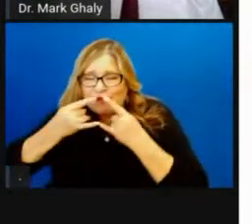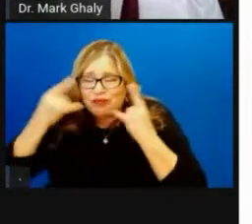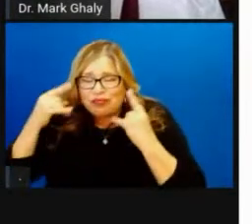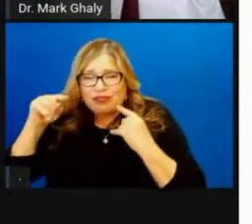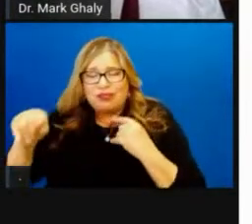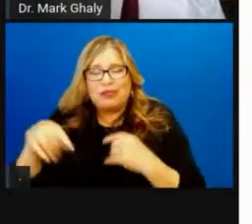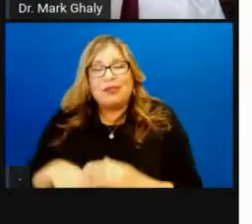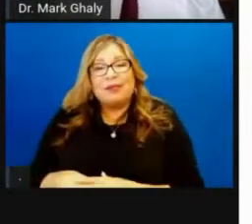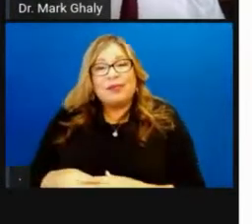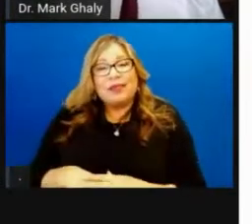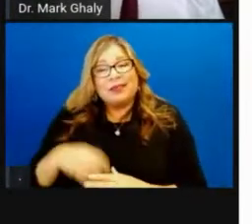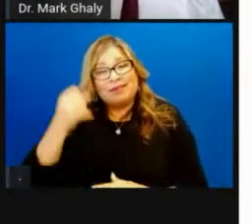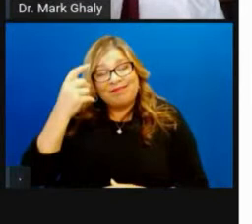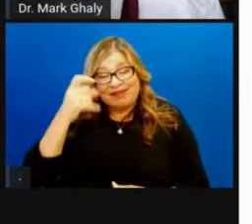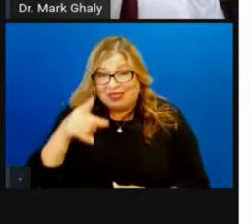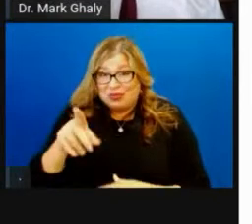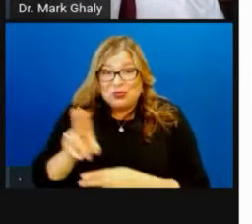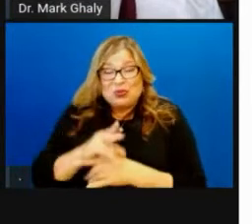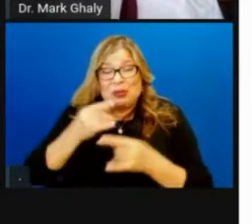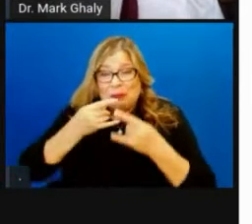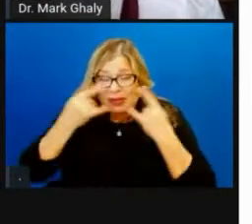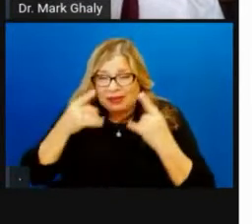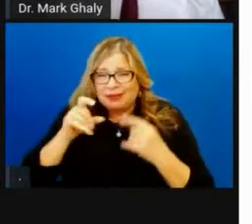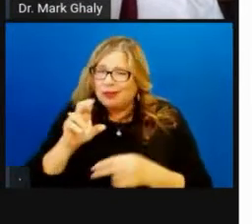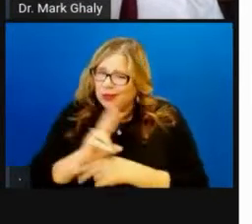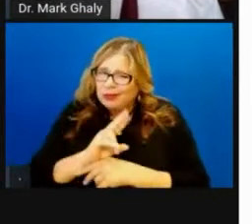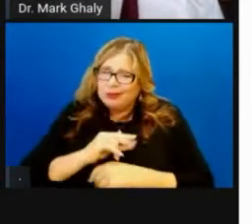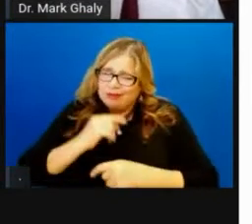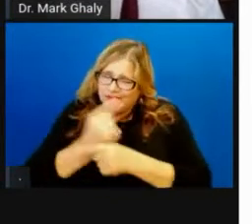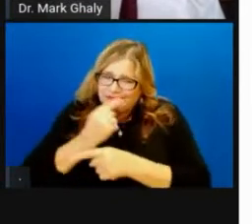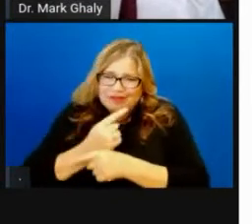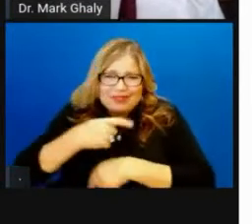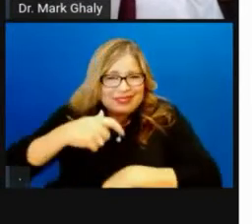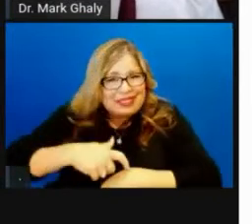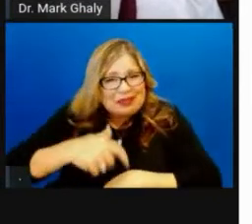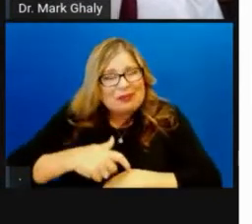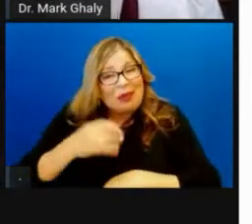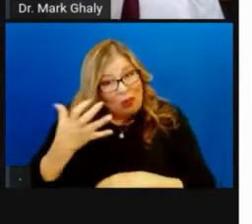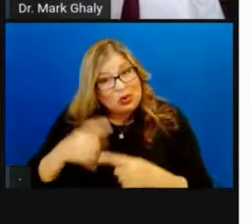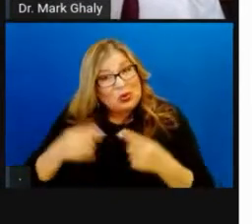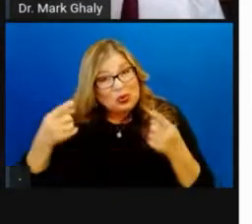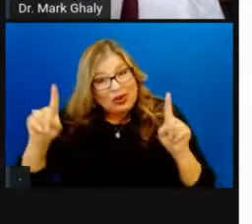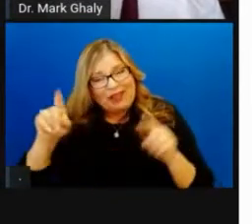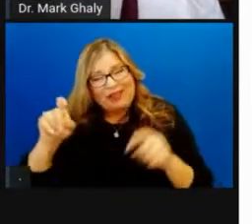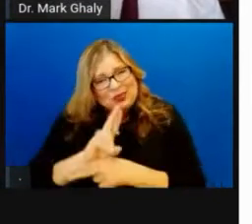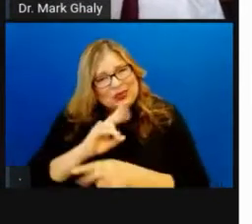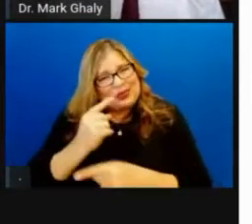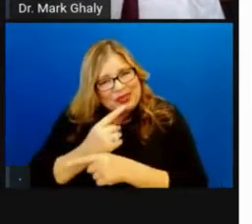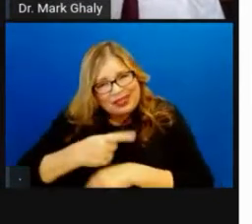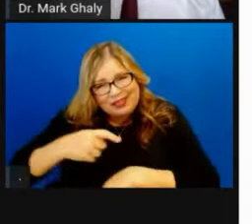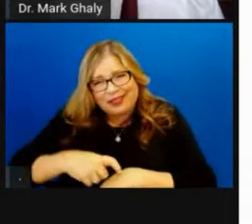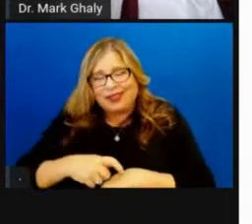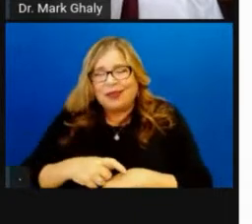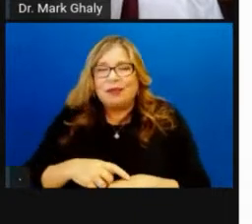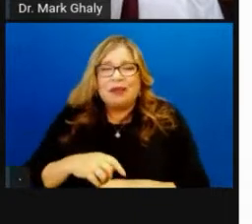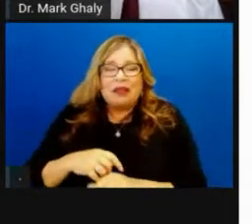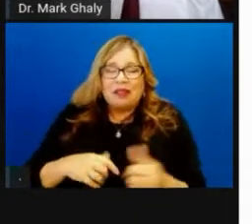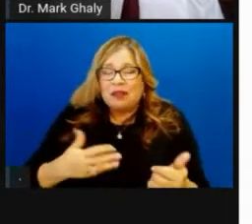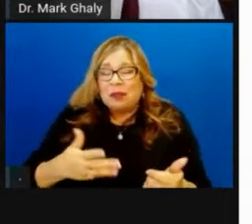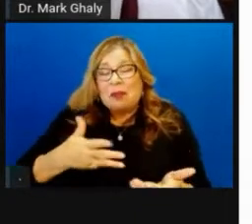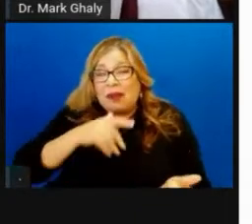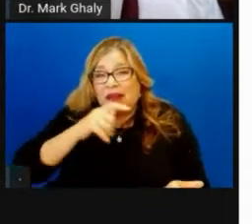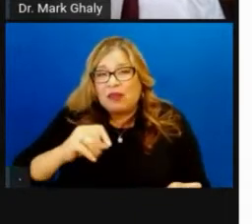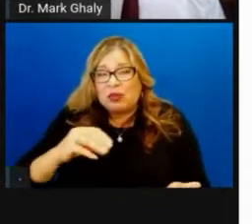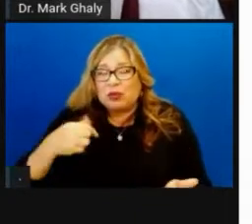to use it at certain times more than other times. And it's important that we in California continue to lift up